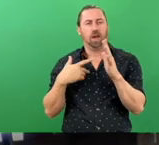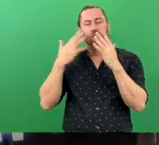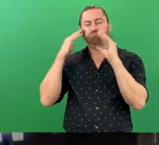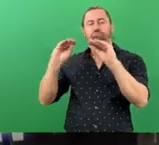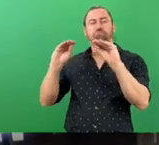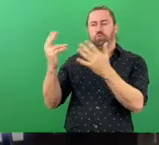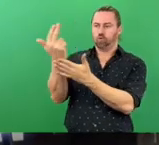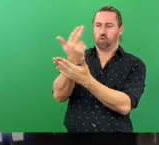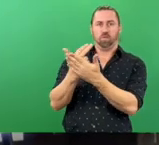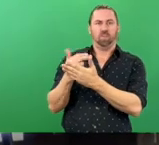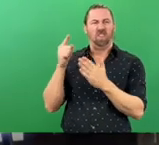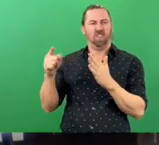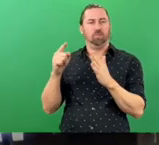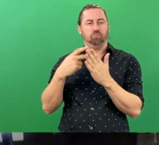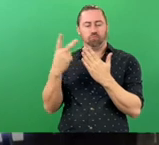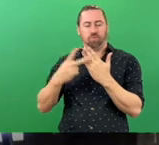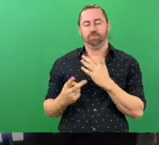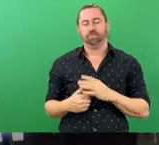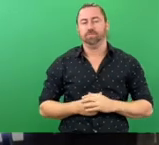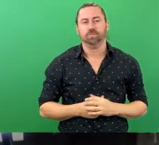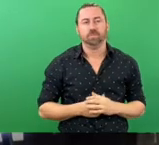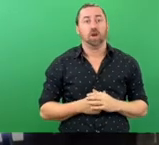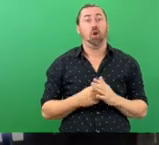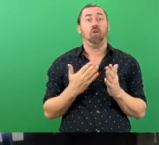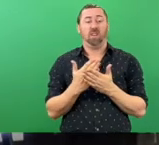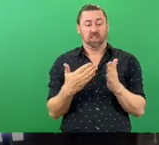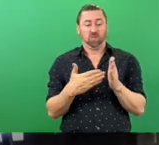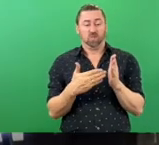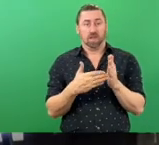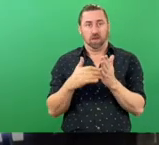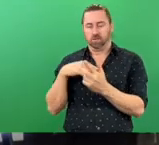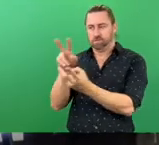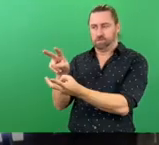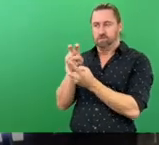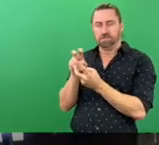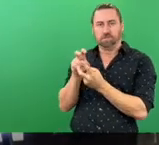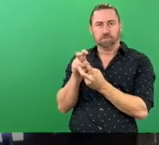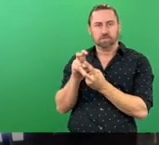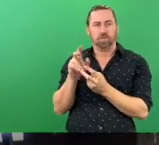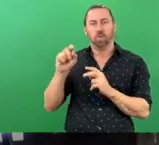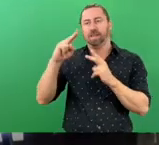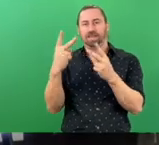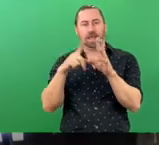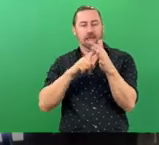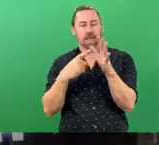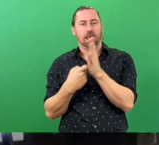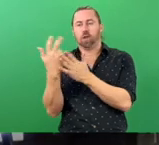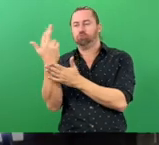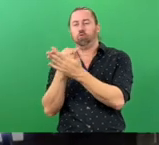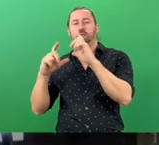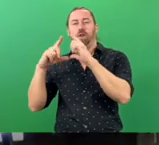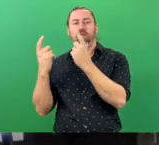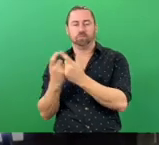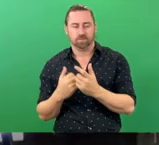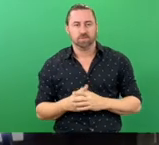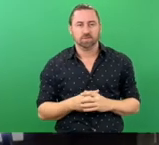run the drawing programs. And what we'll actually be doing today is something that I've extracted from one of our second year drawing classes. But